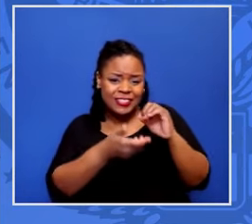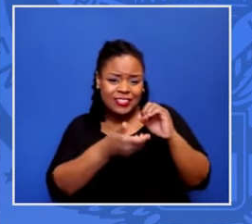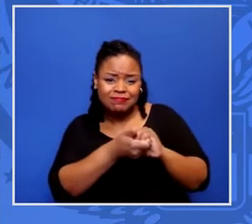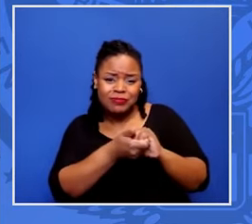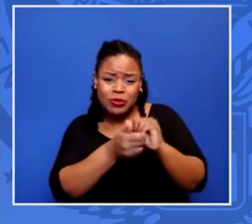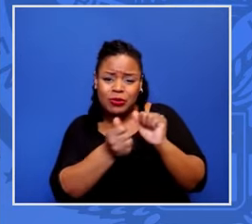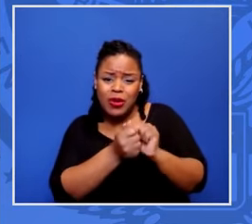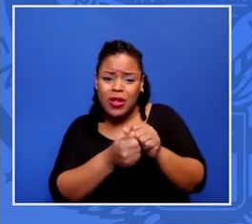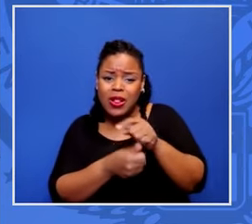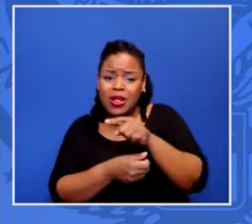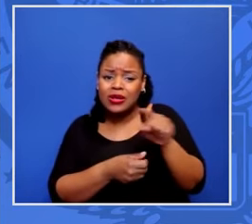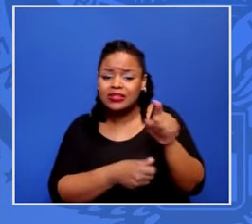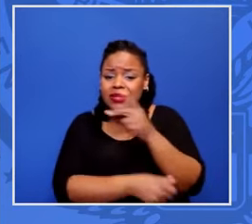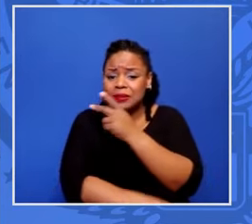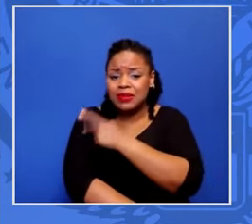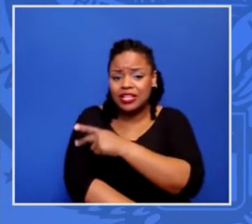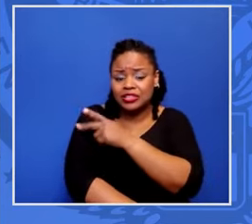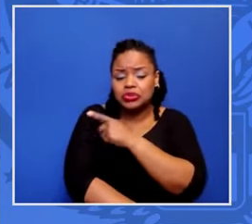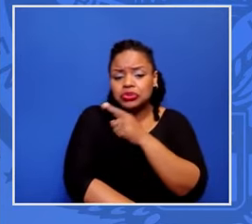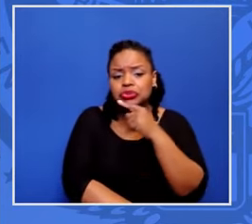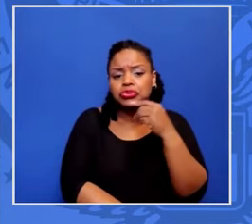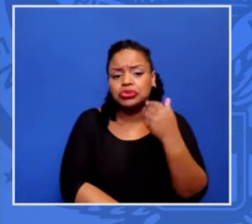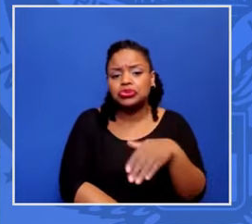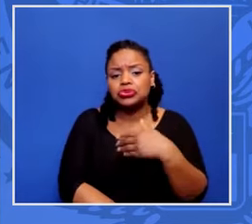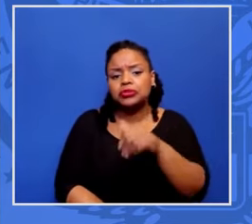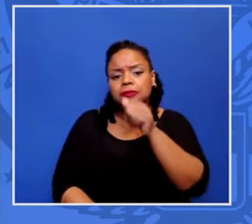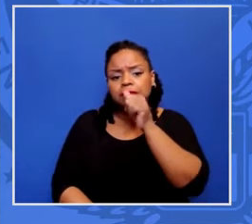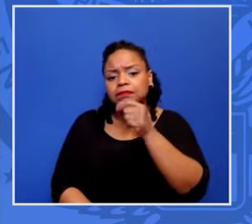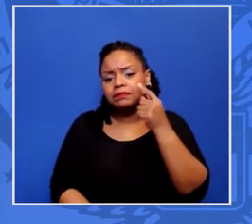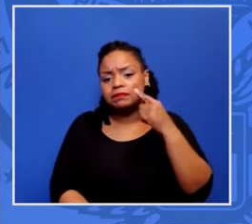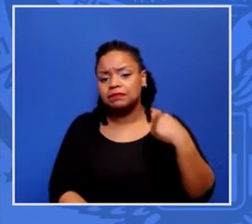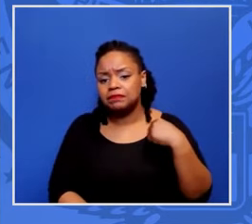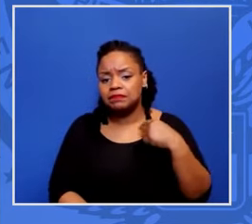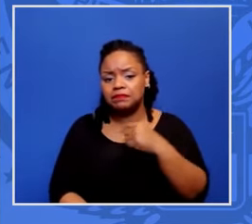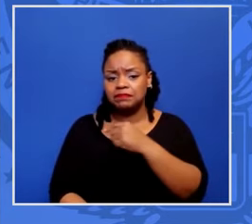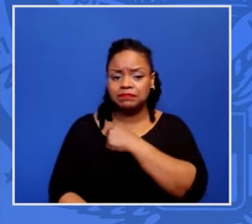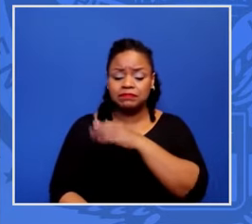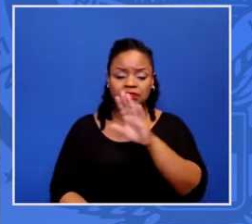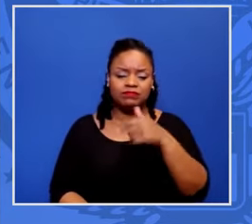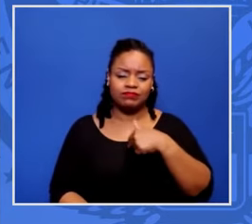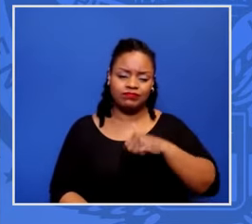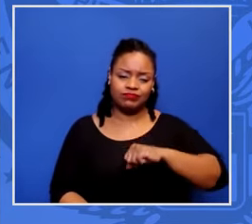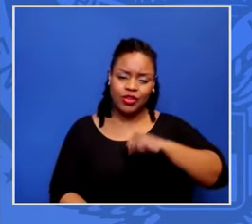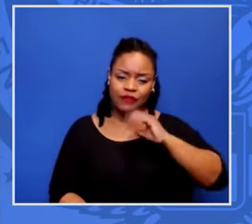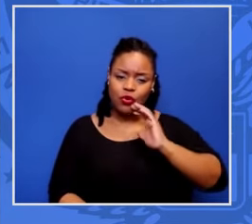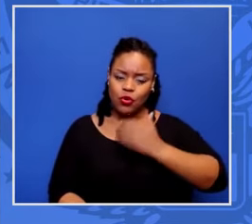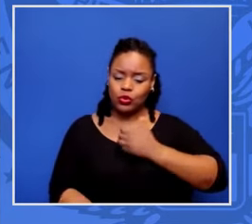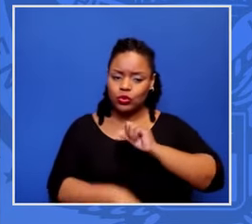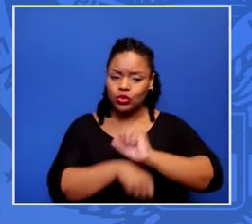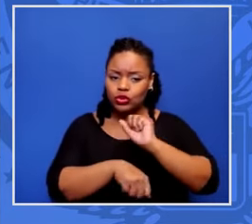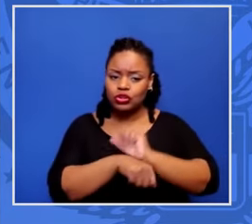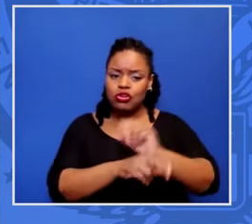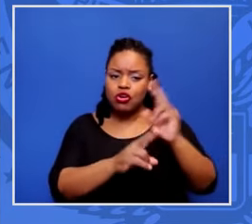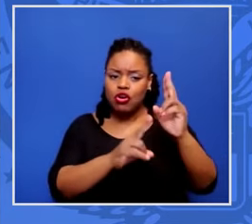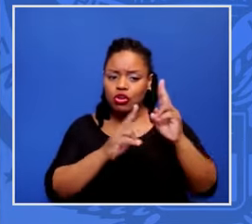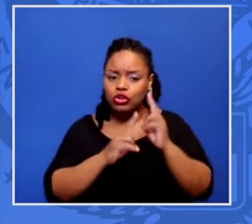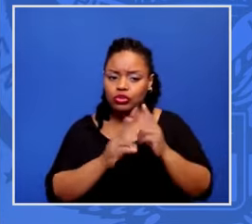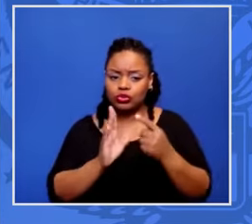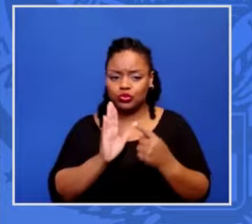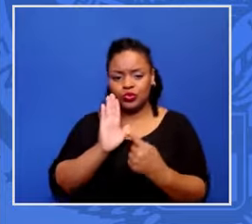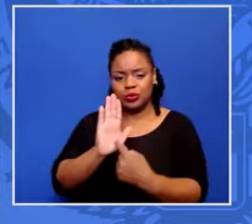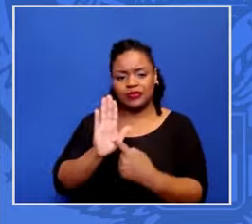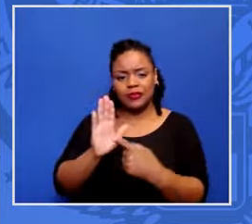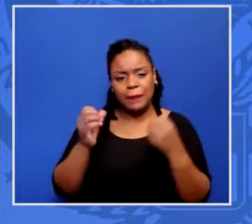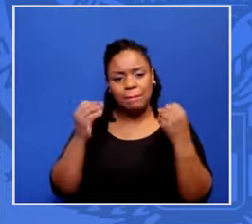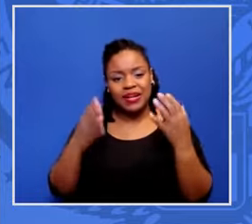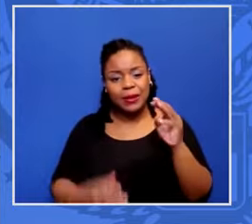our work and honored to represent millions of healthcare workers around the country. And now,